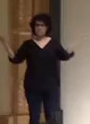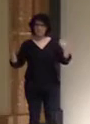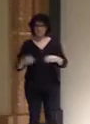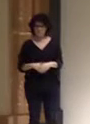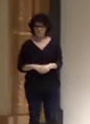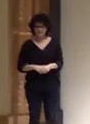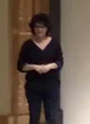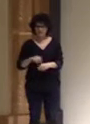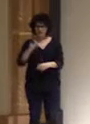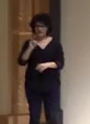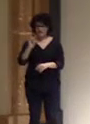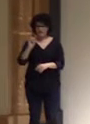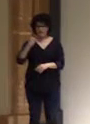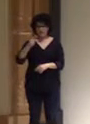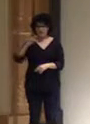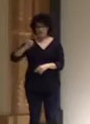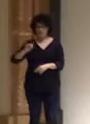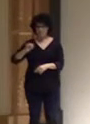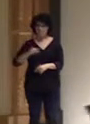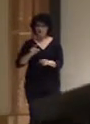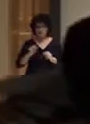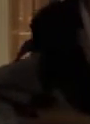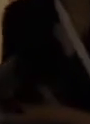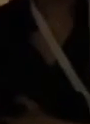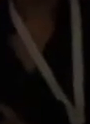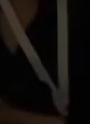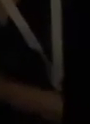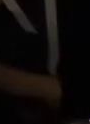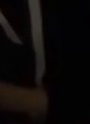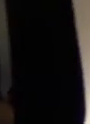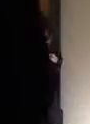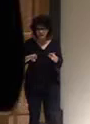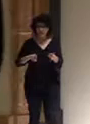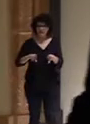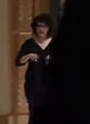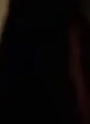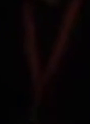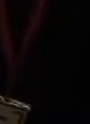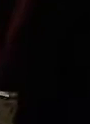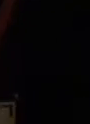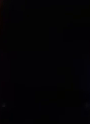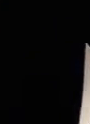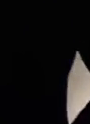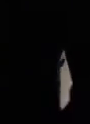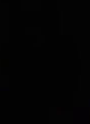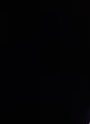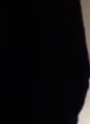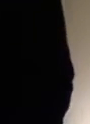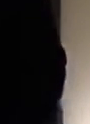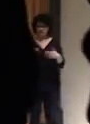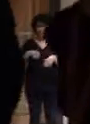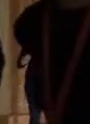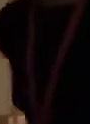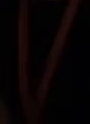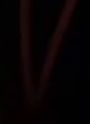for the Portuguese art scene to meet the international artistic community and enhance its presence